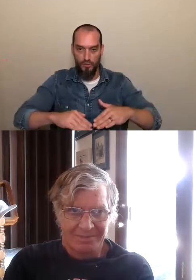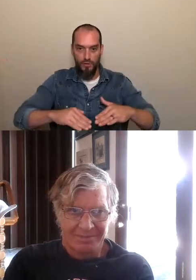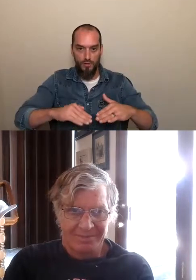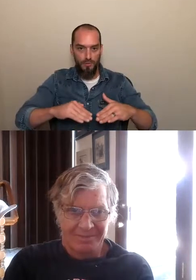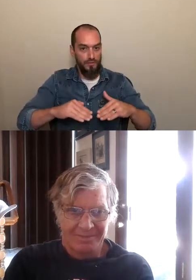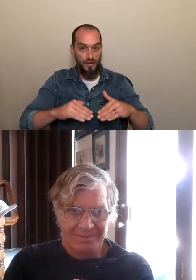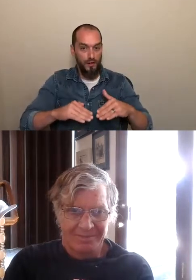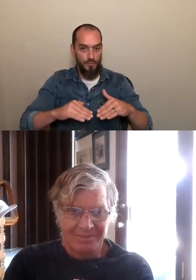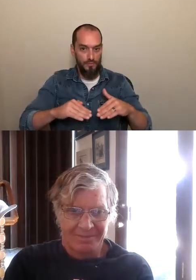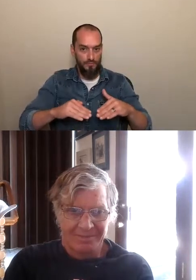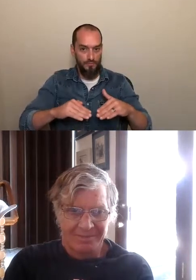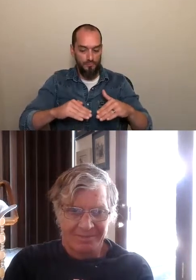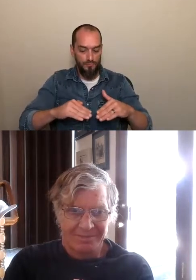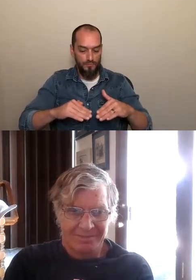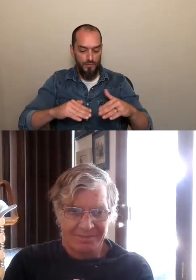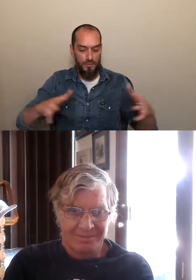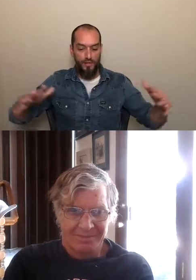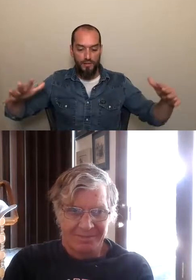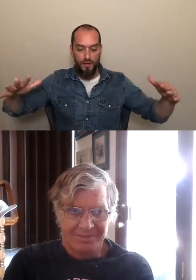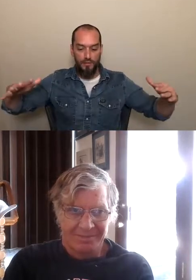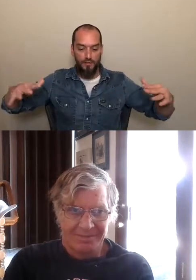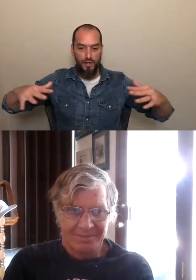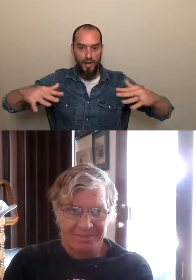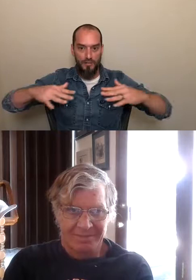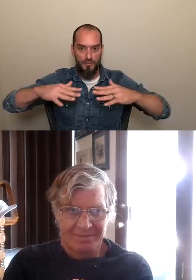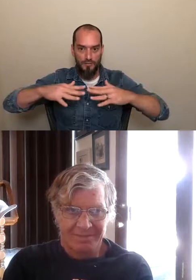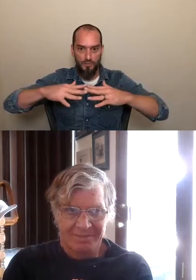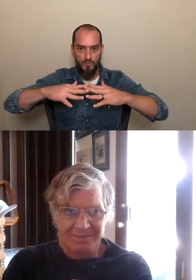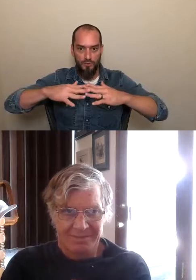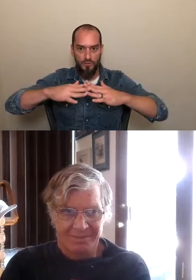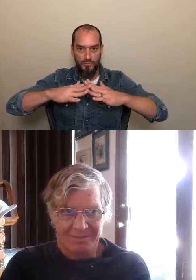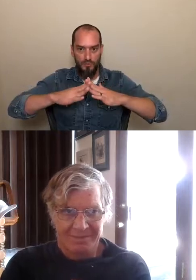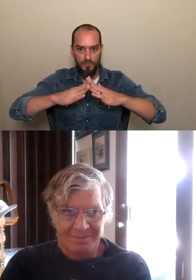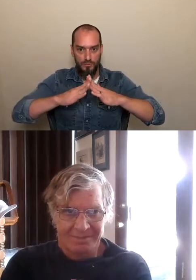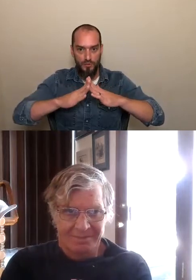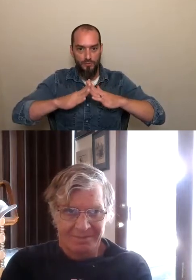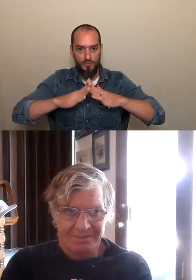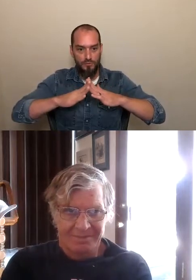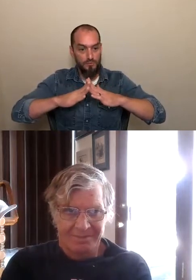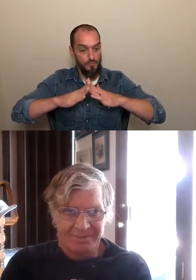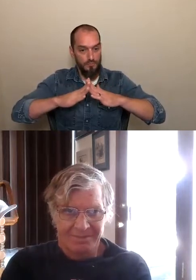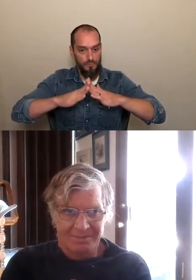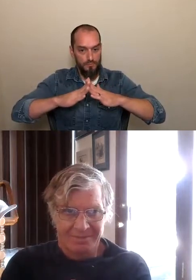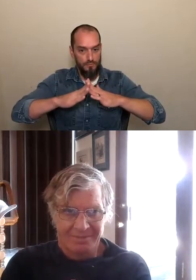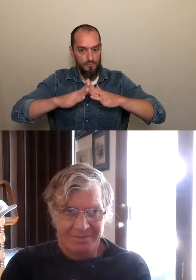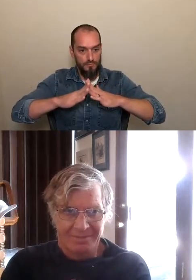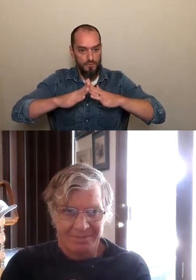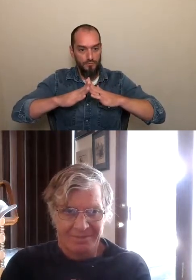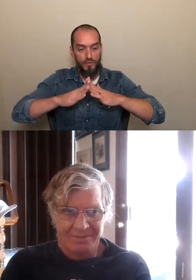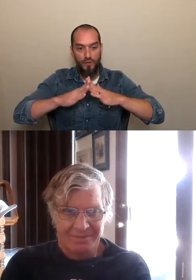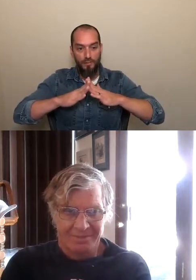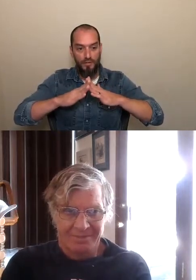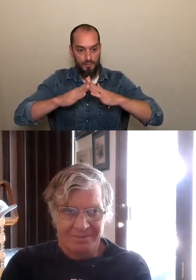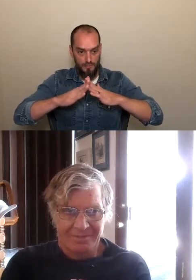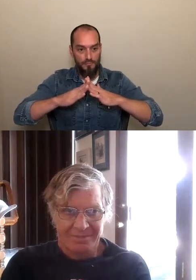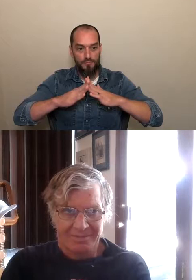to go beneath that carpeting. And now that carpeting contracts, which causes the rippers. So if you